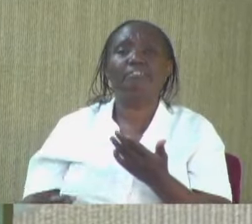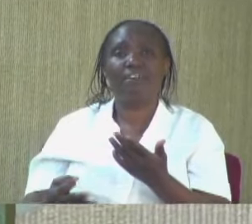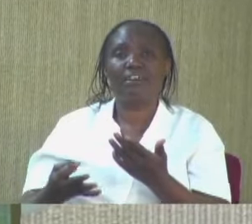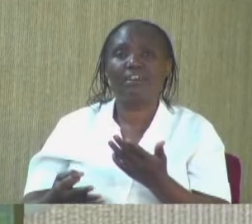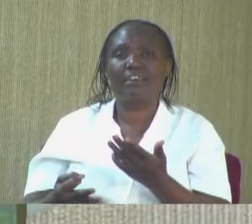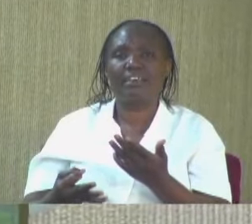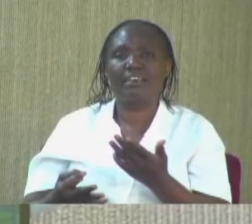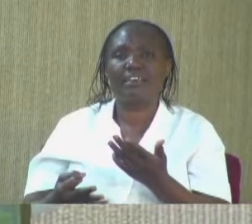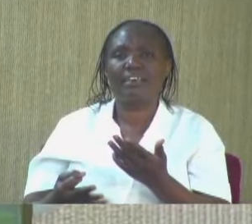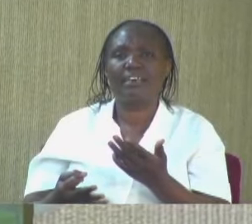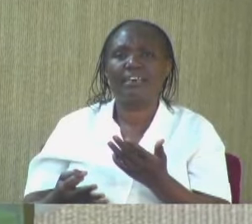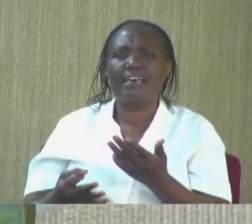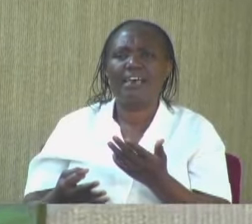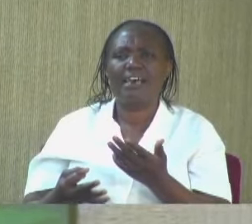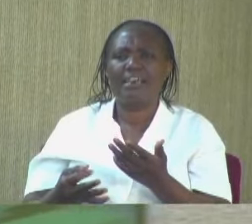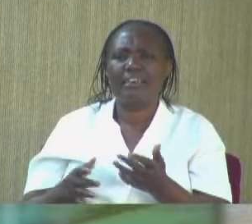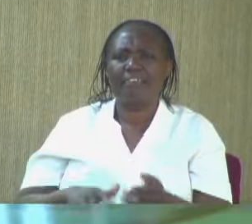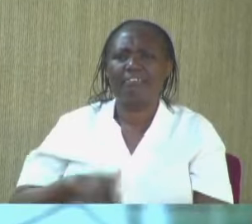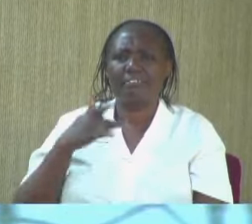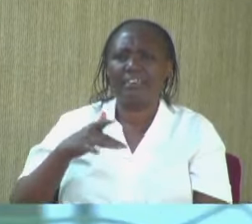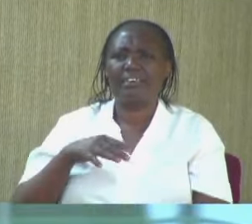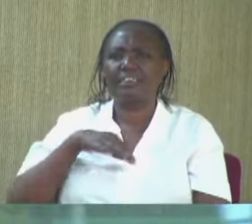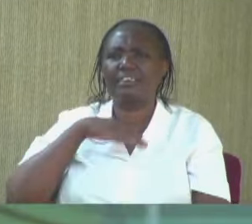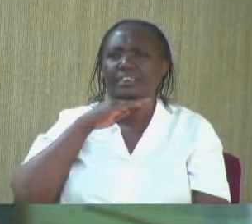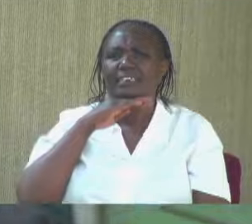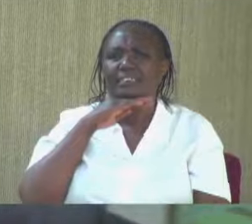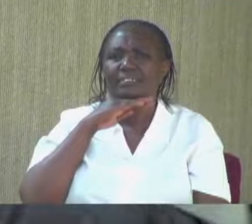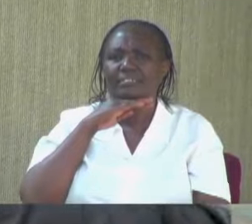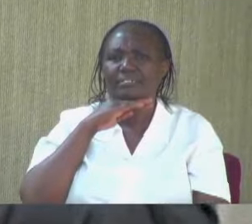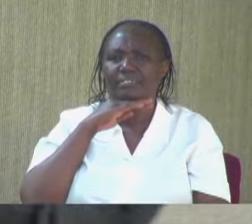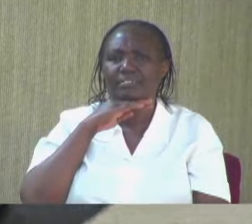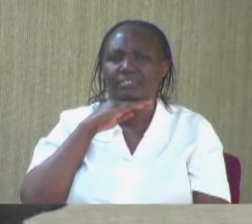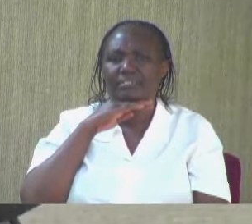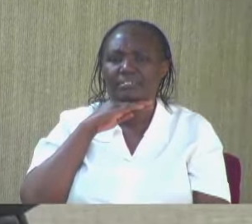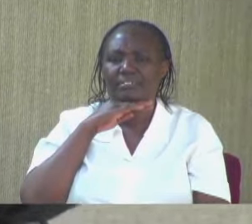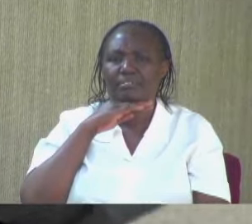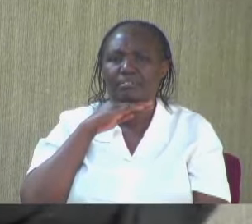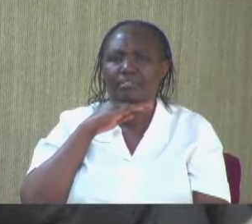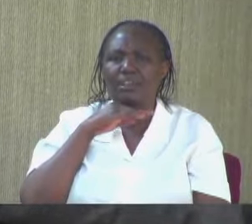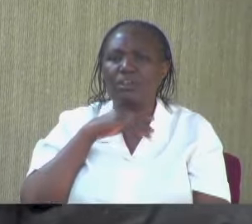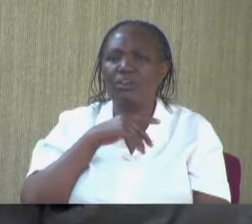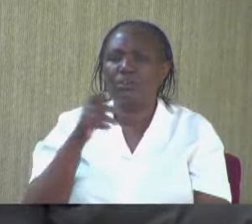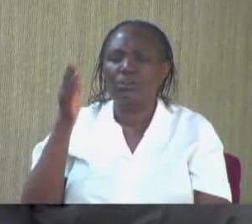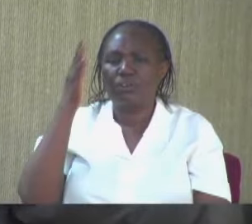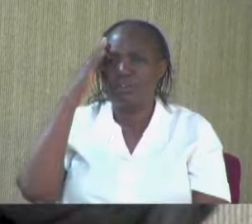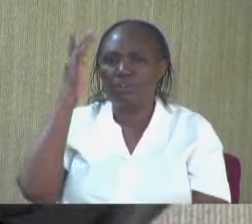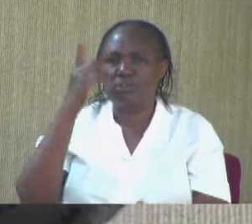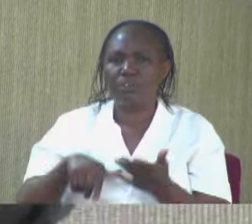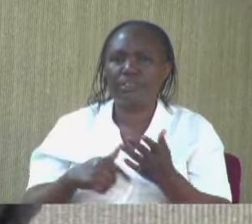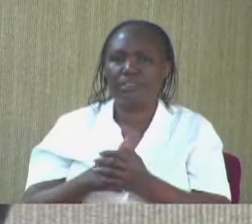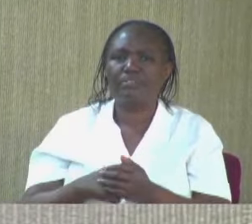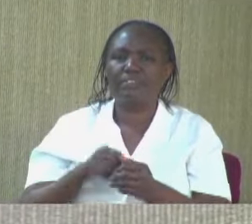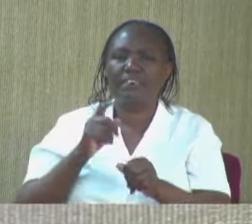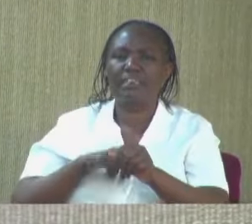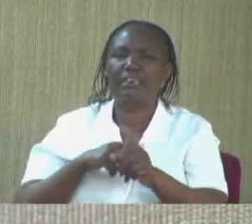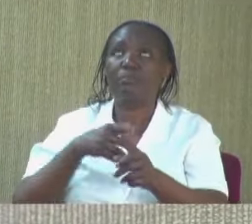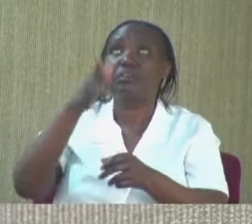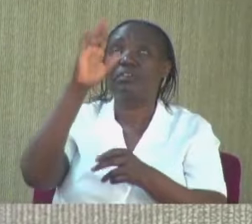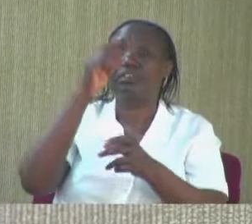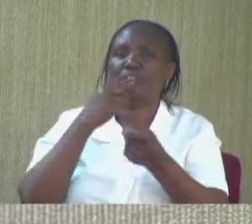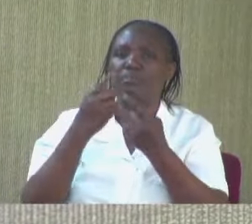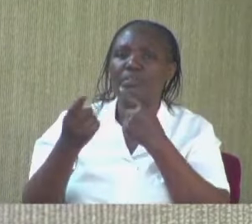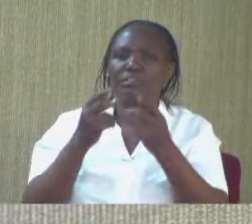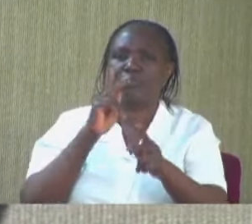was dead. Interesting detail. By the way, you'll notice that when God speaks to